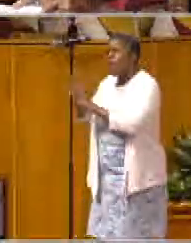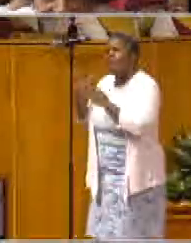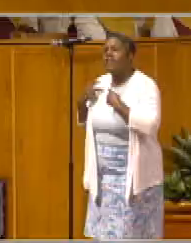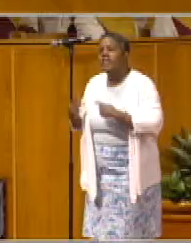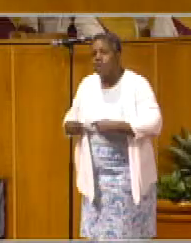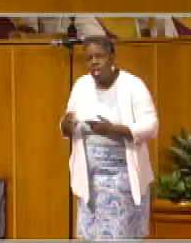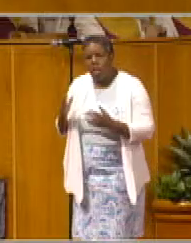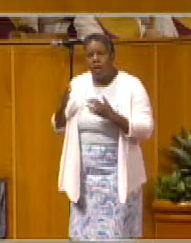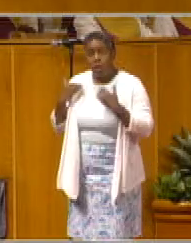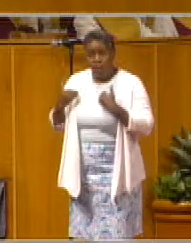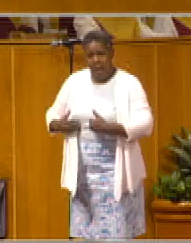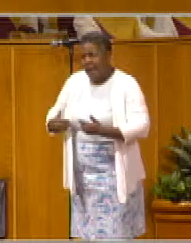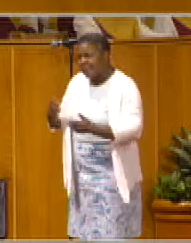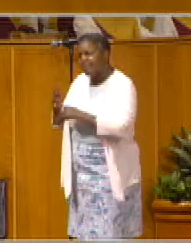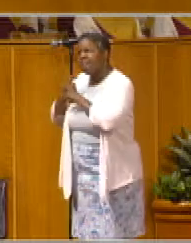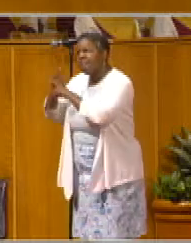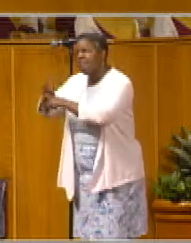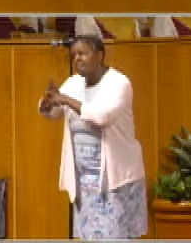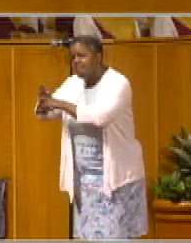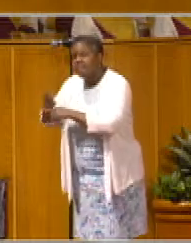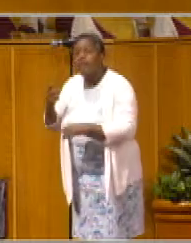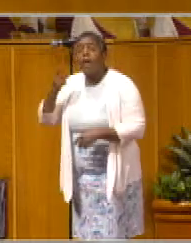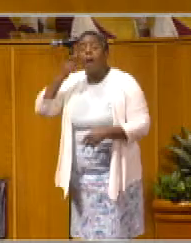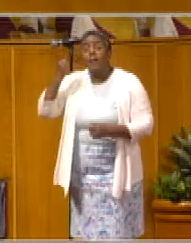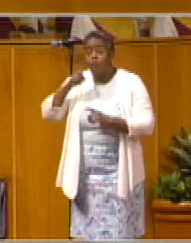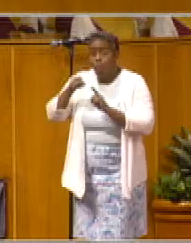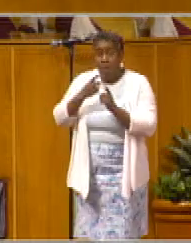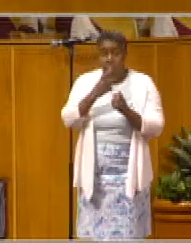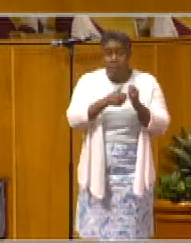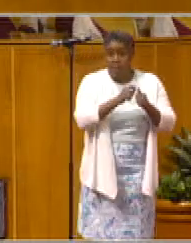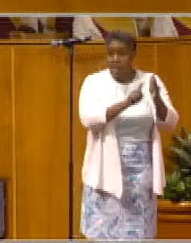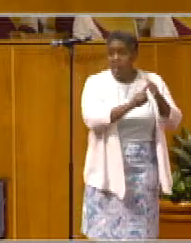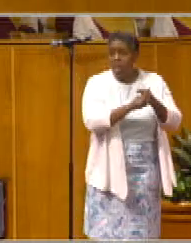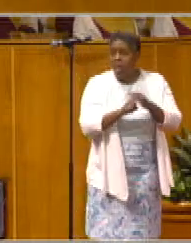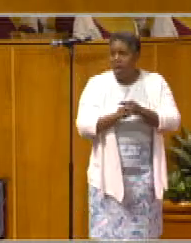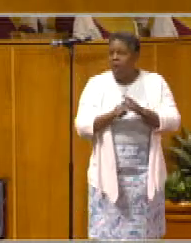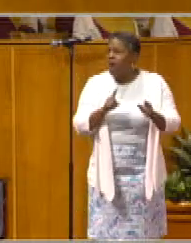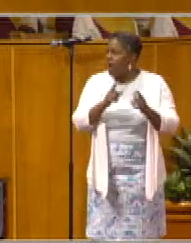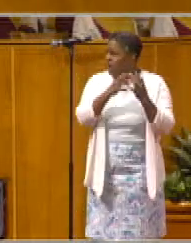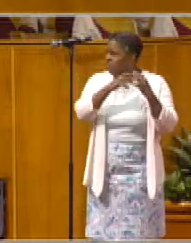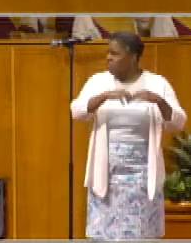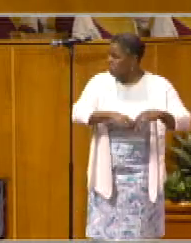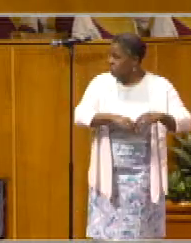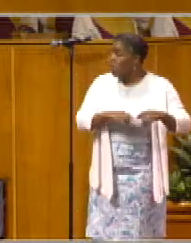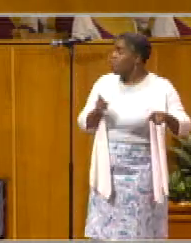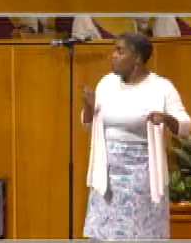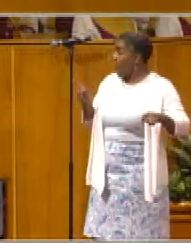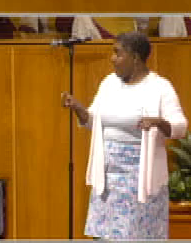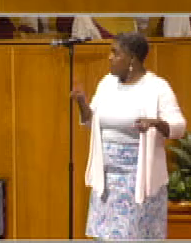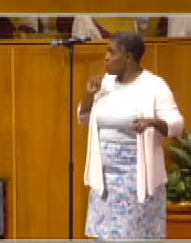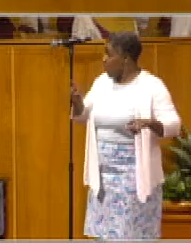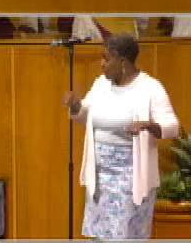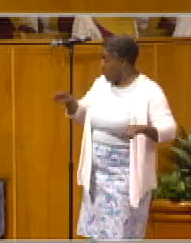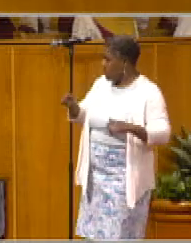physical condition, because when the ship falls apart, you've got to be at your best.